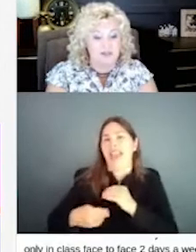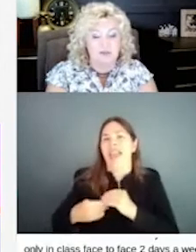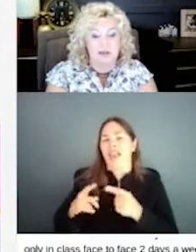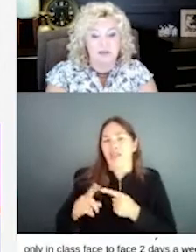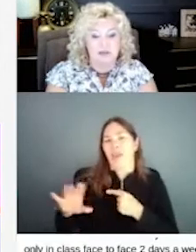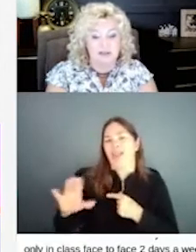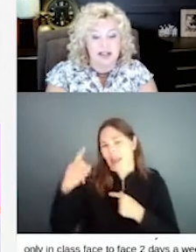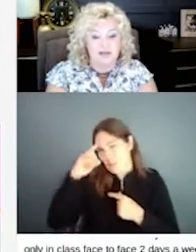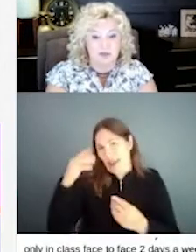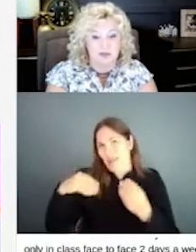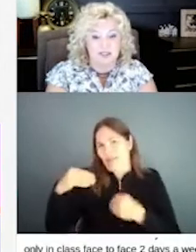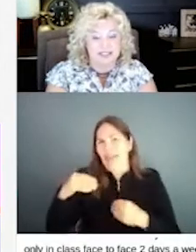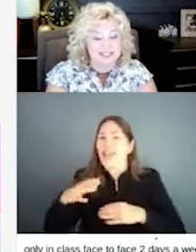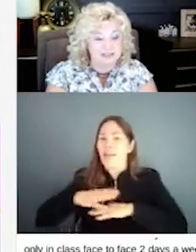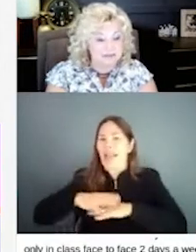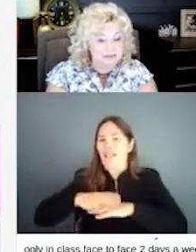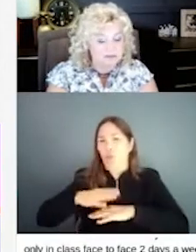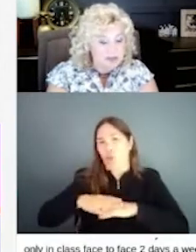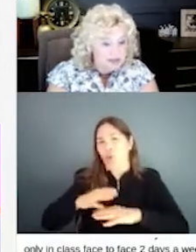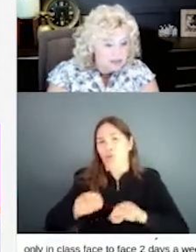Brain Buffet platform release.